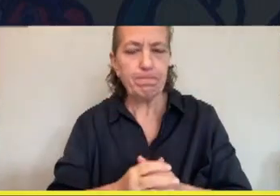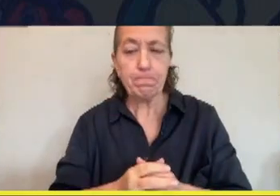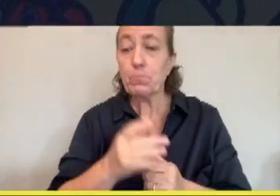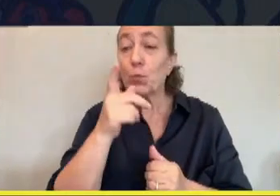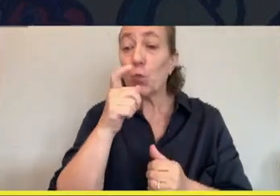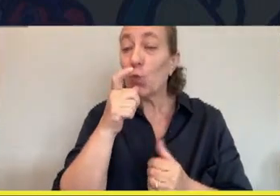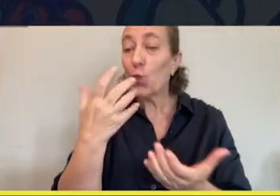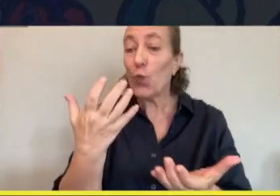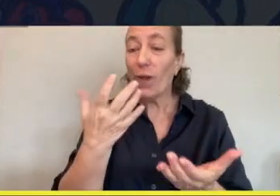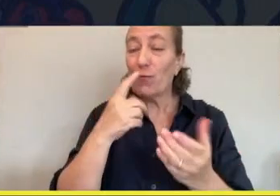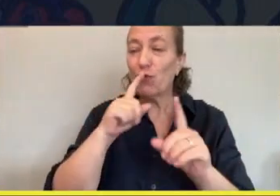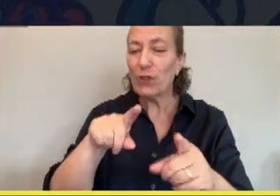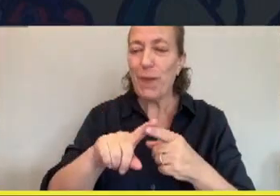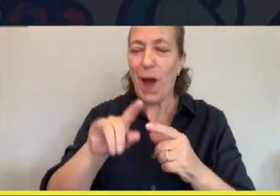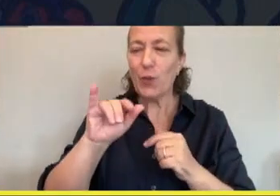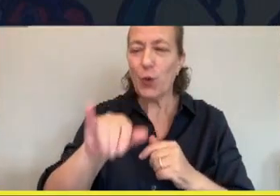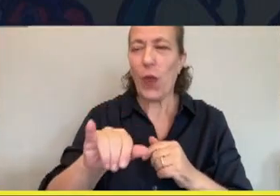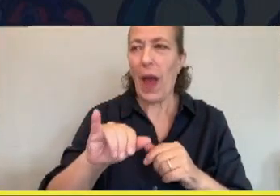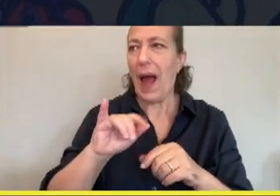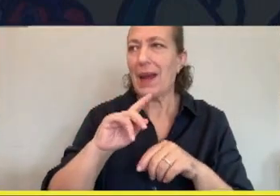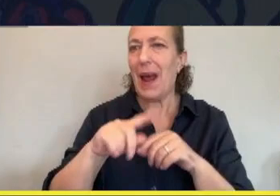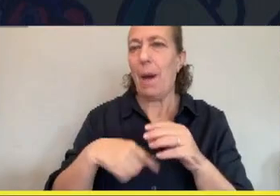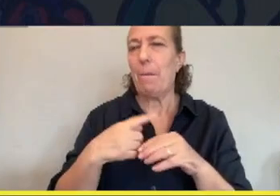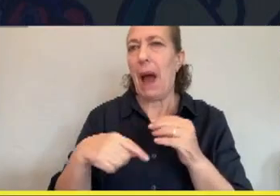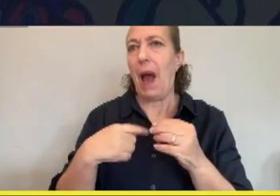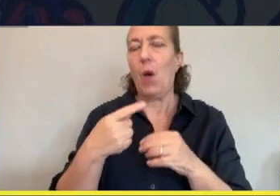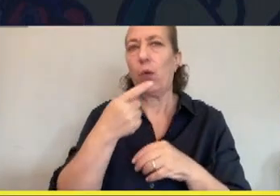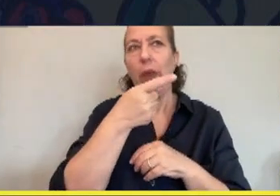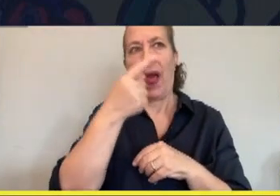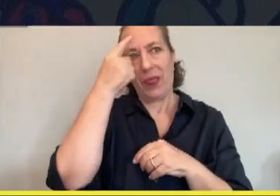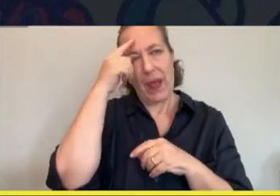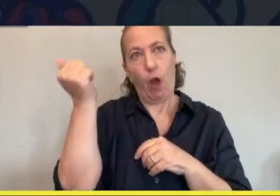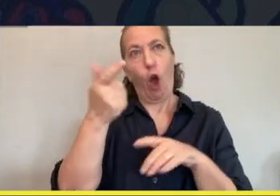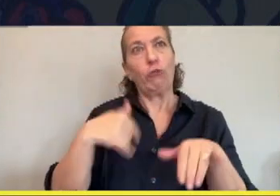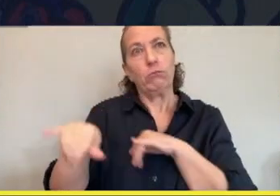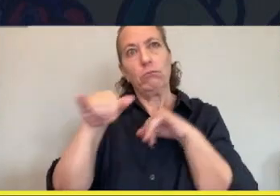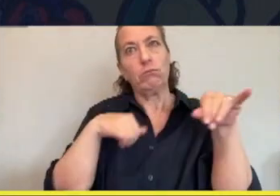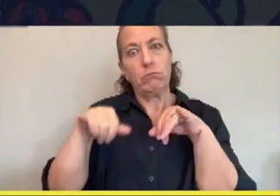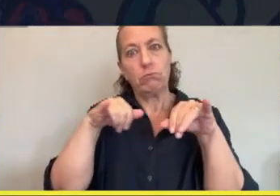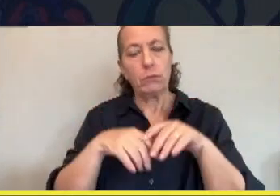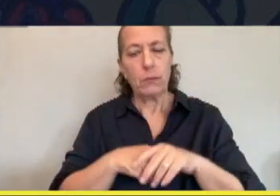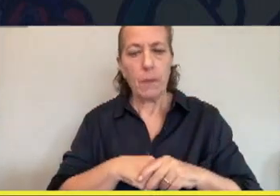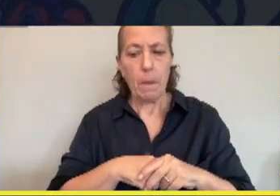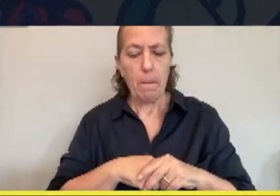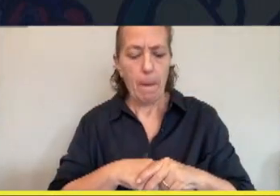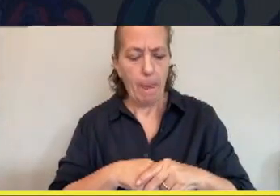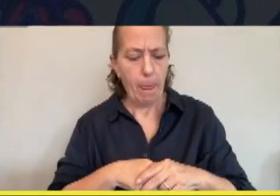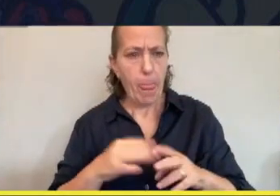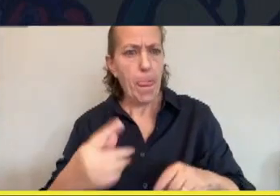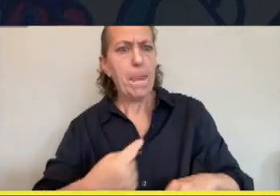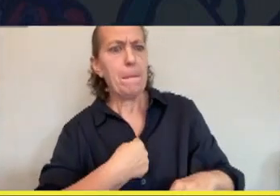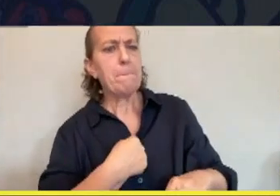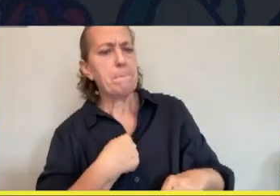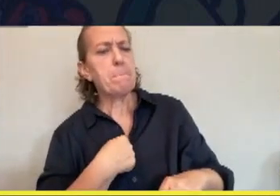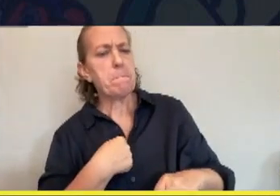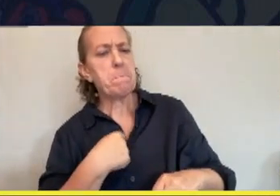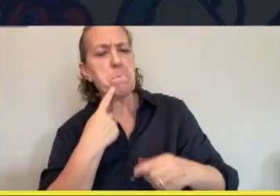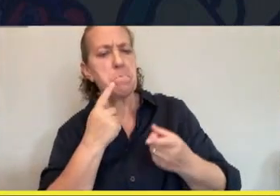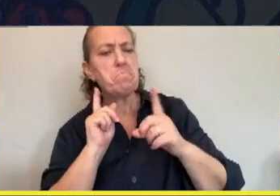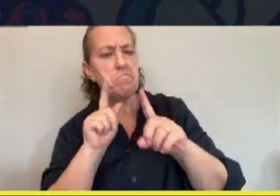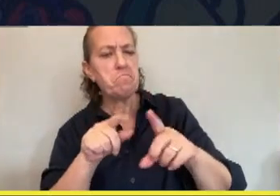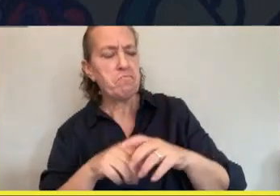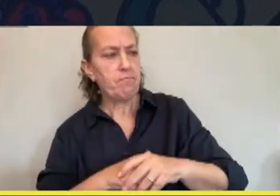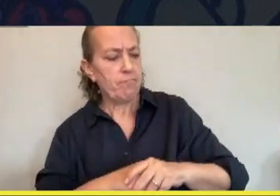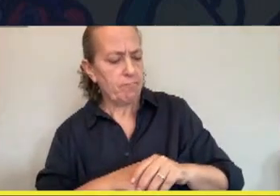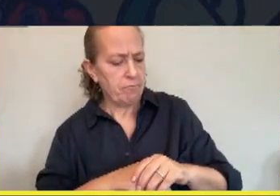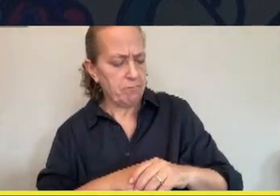about the heterogeneity within the population? I think I would like to talk about it a little bit because we saw something like that during